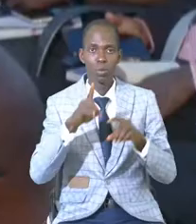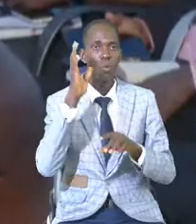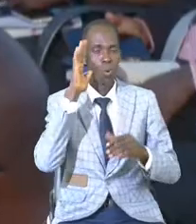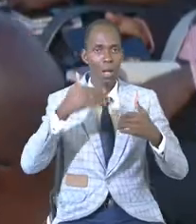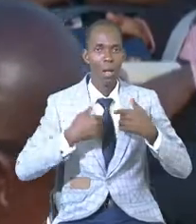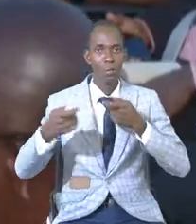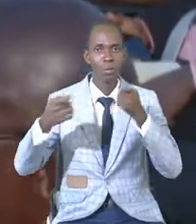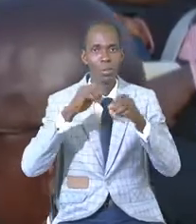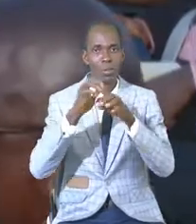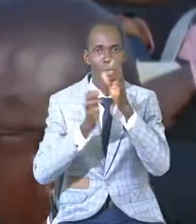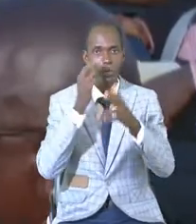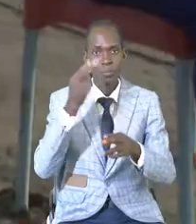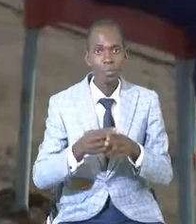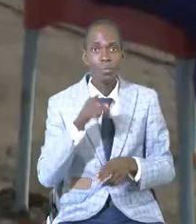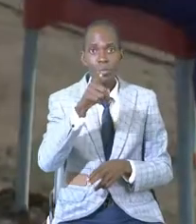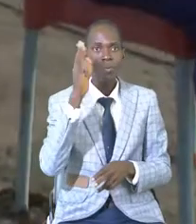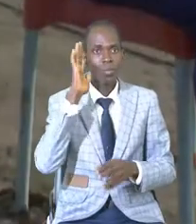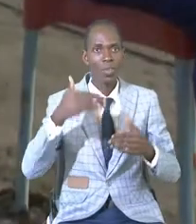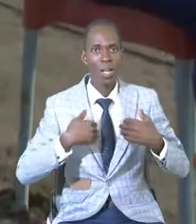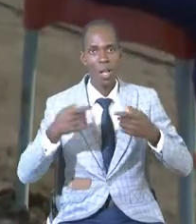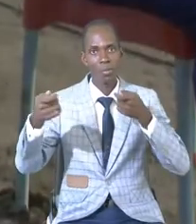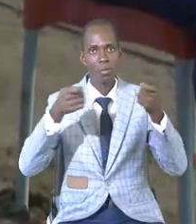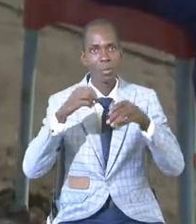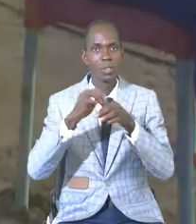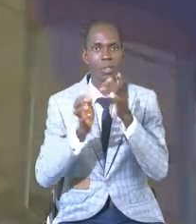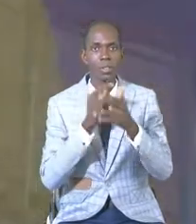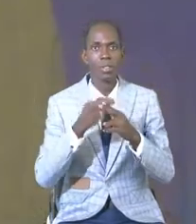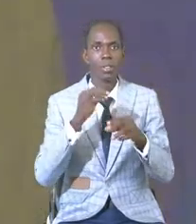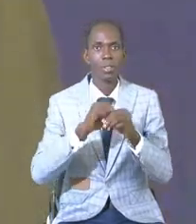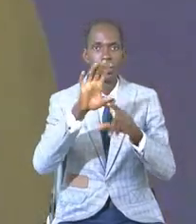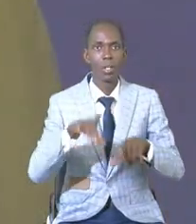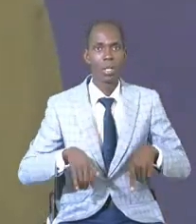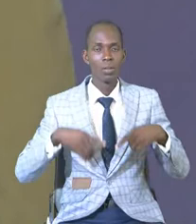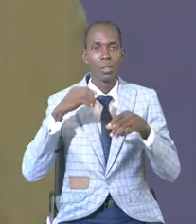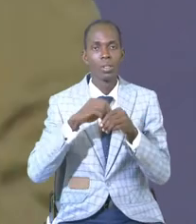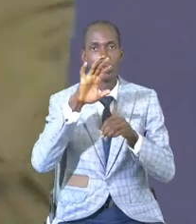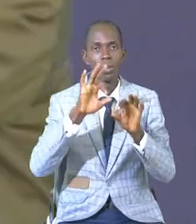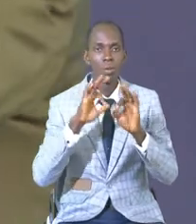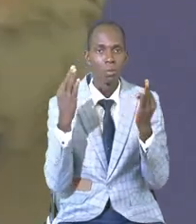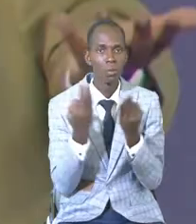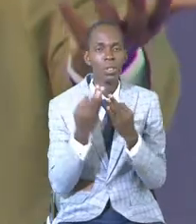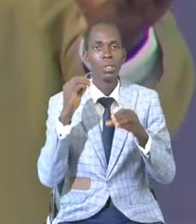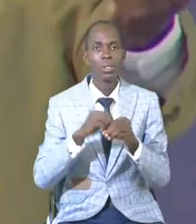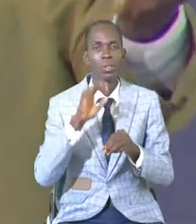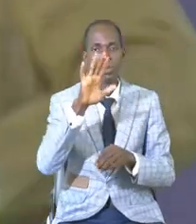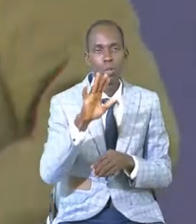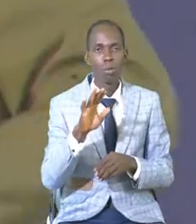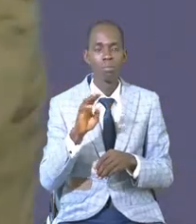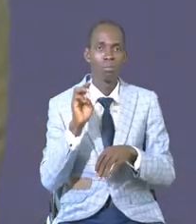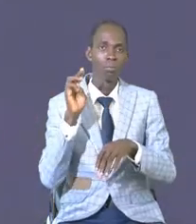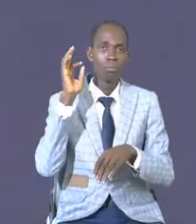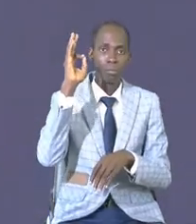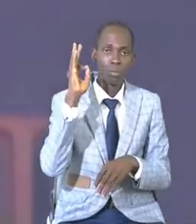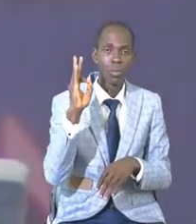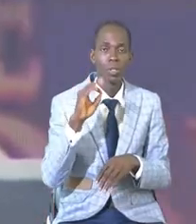Yeah. I said you'll have dominion, yeah, in your life, in your family, in your ministry, in your